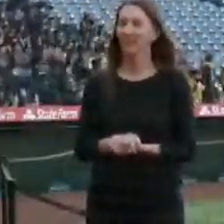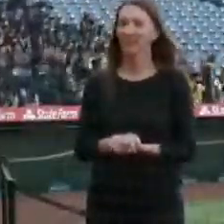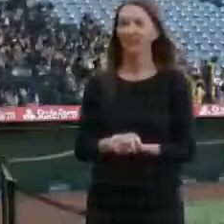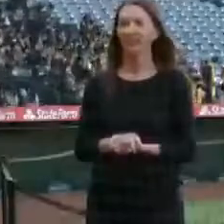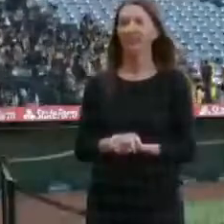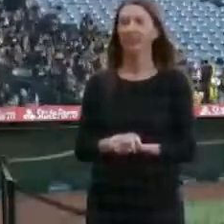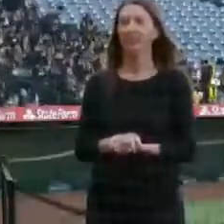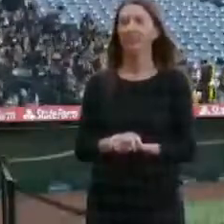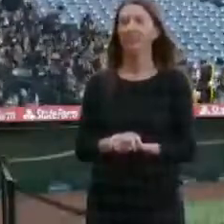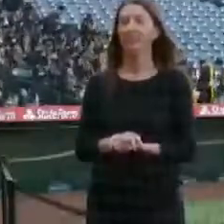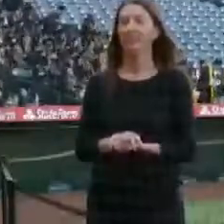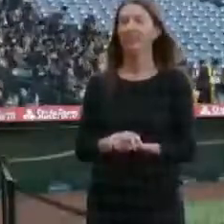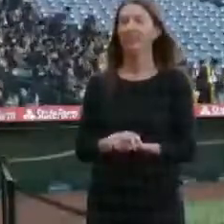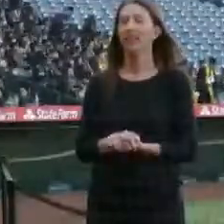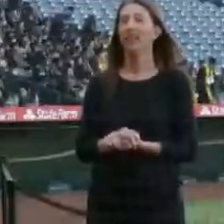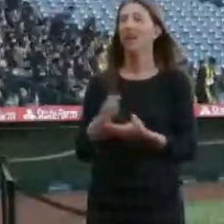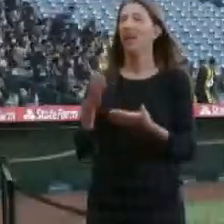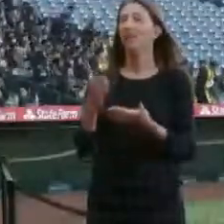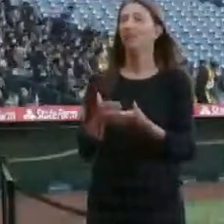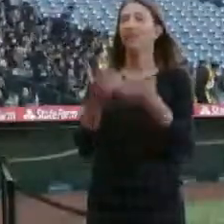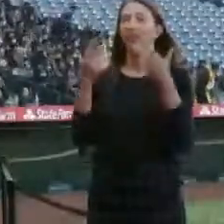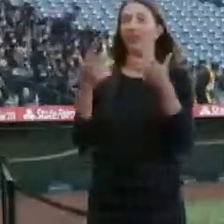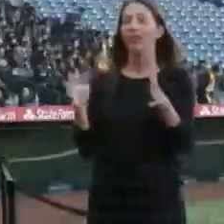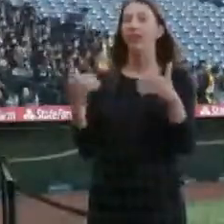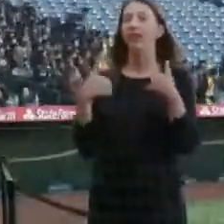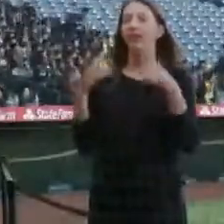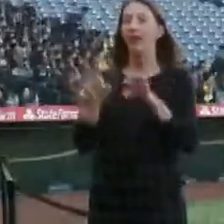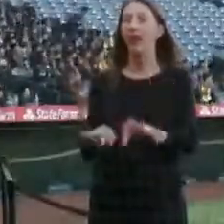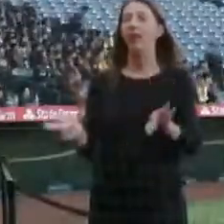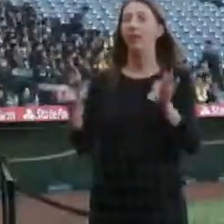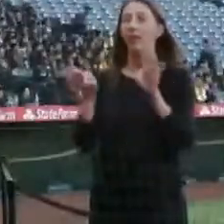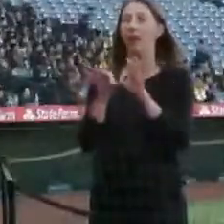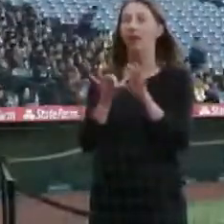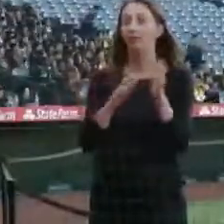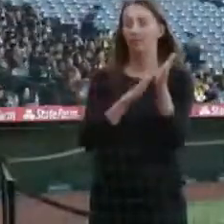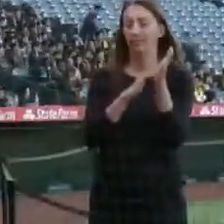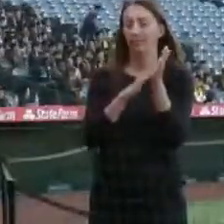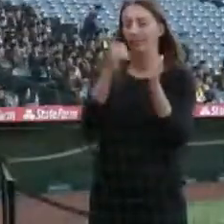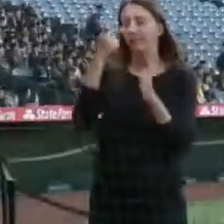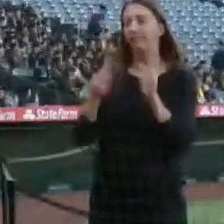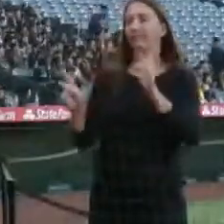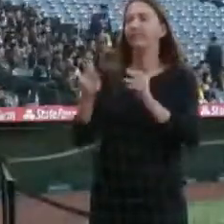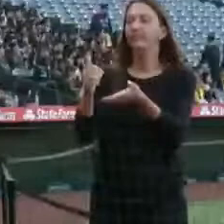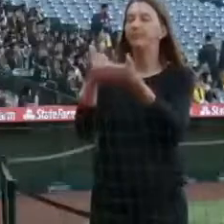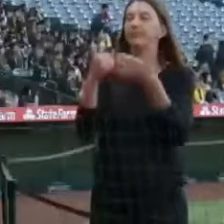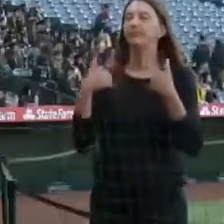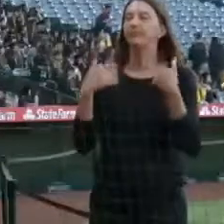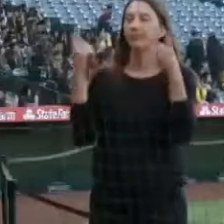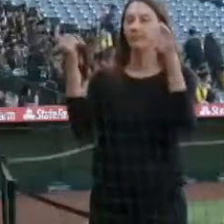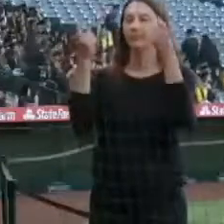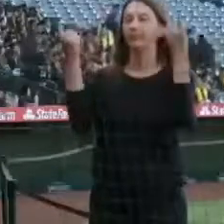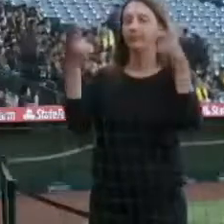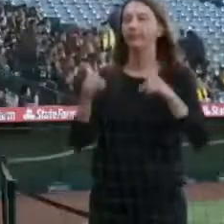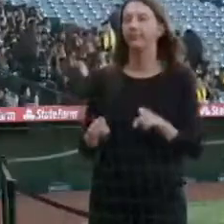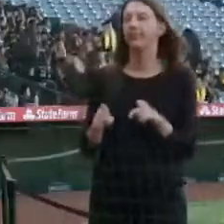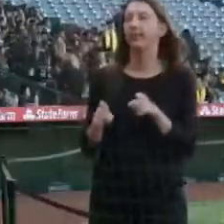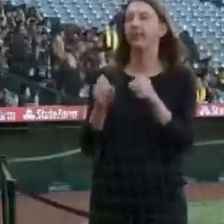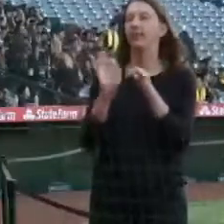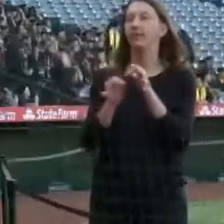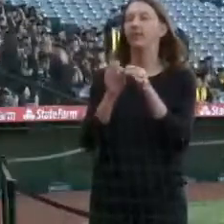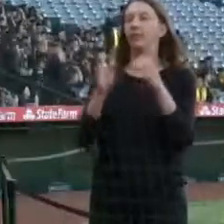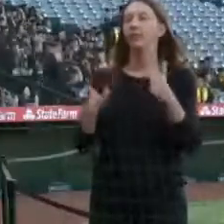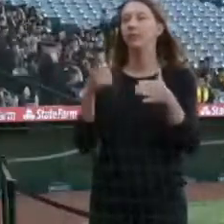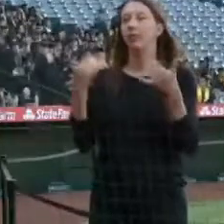Before we close, we have important acknowledgments for those who've made this ceremony possible. Sign language interpreters of